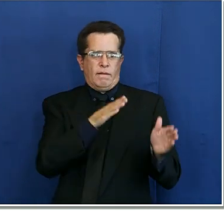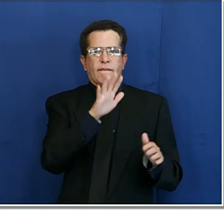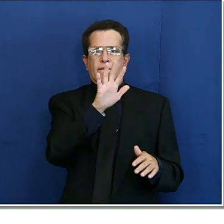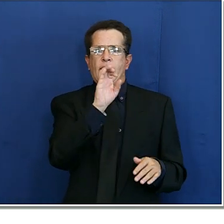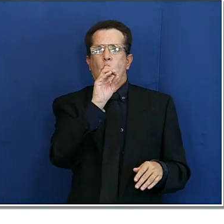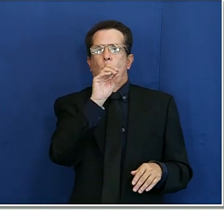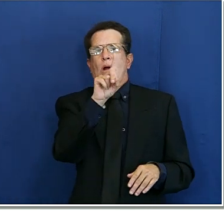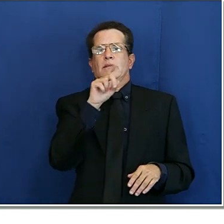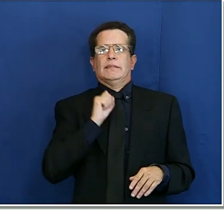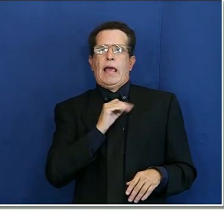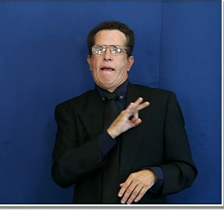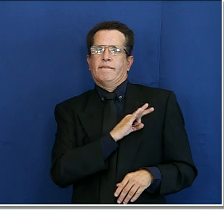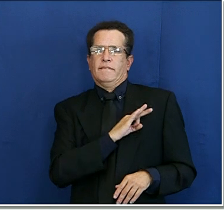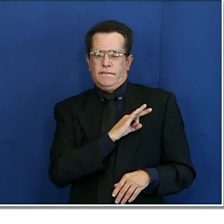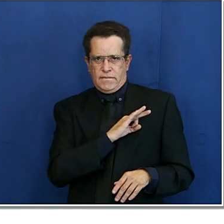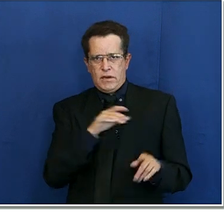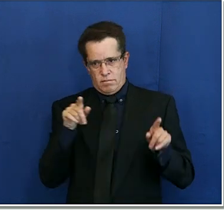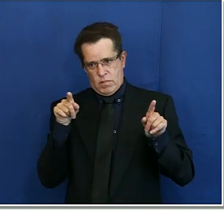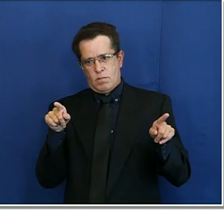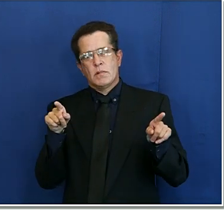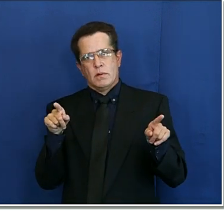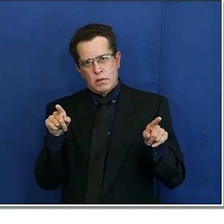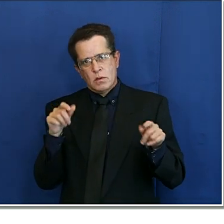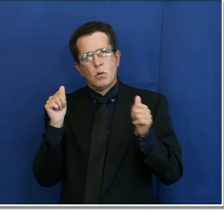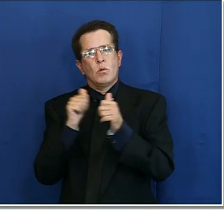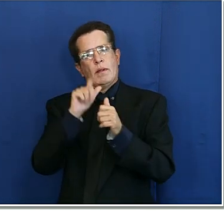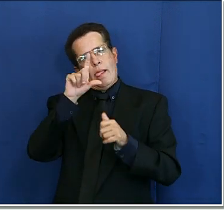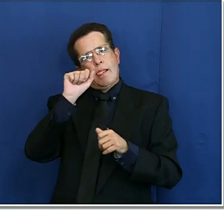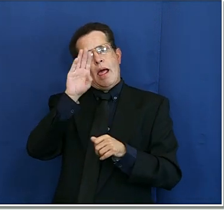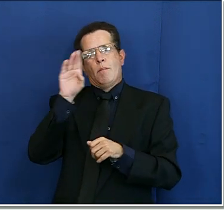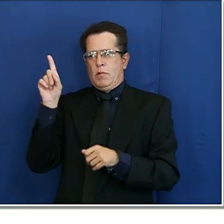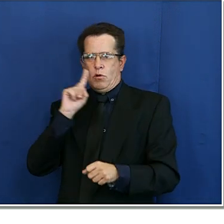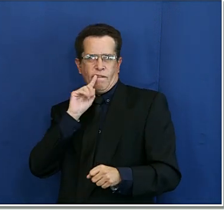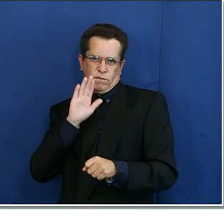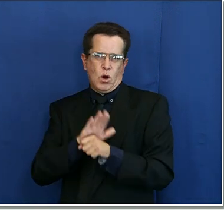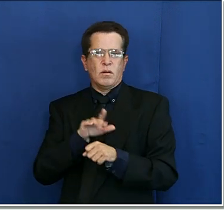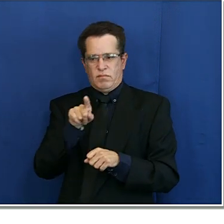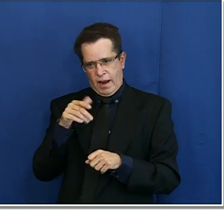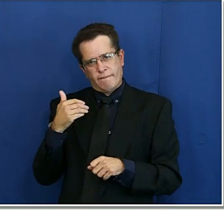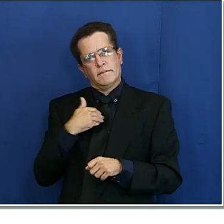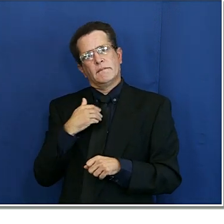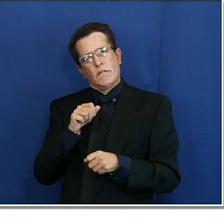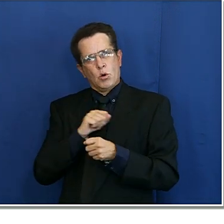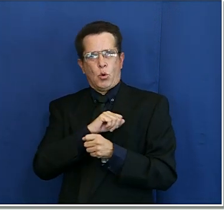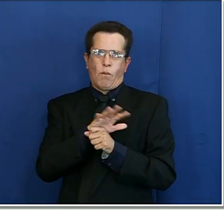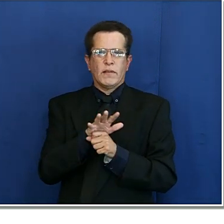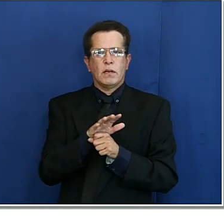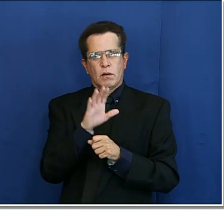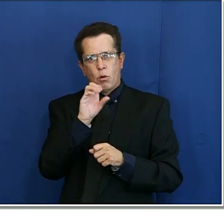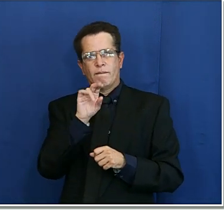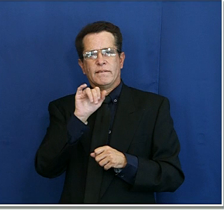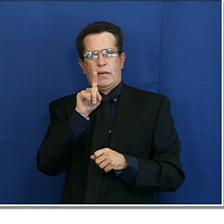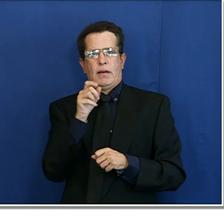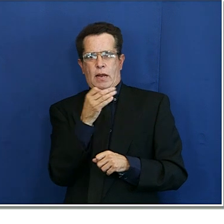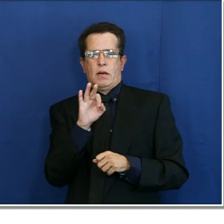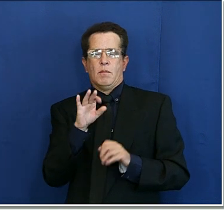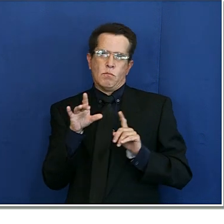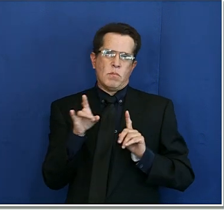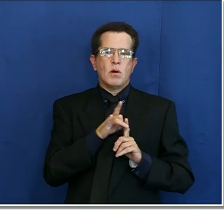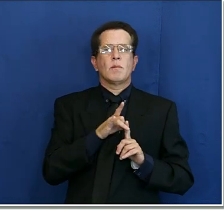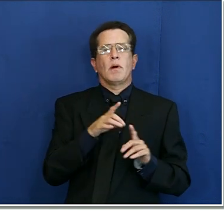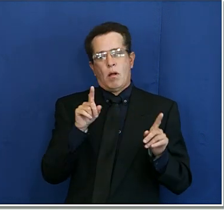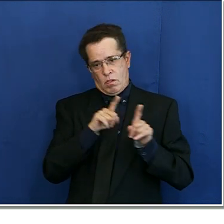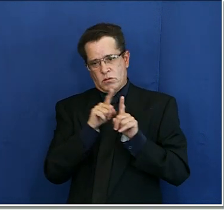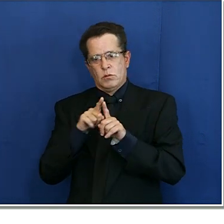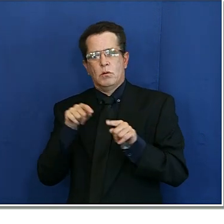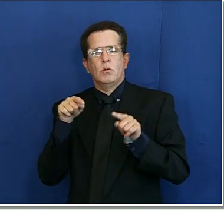staff members with a laboratory-confirmed COVID-19, and this includes 150